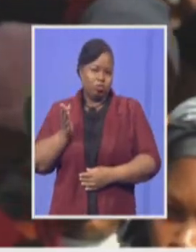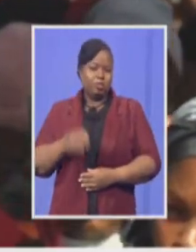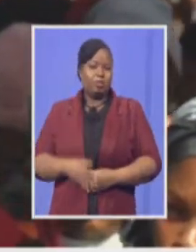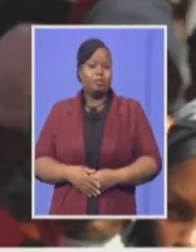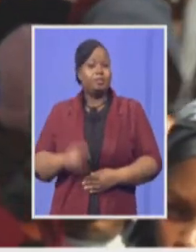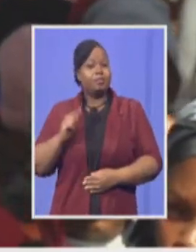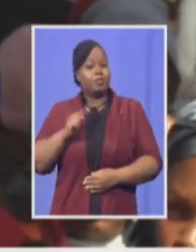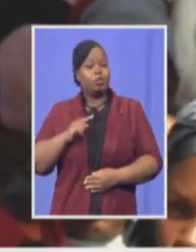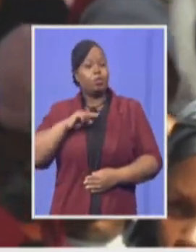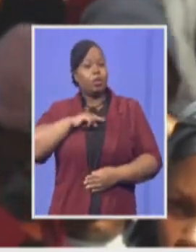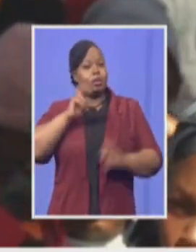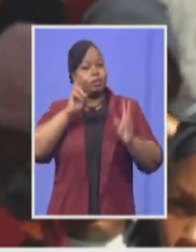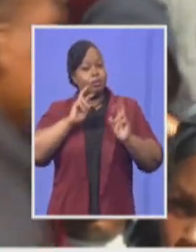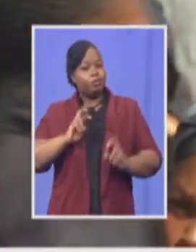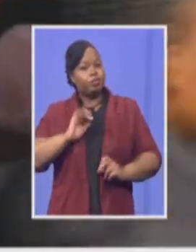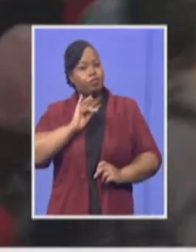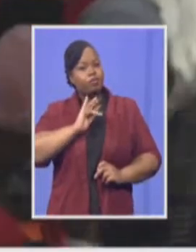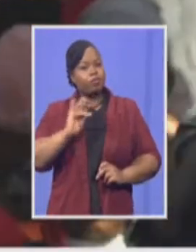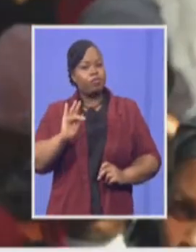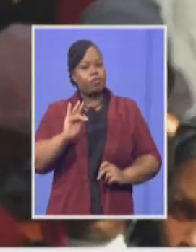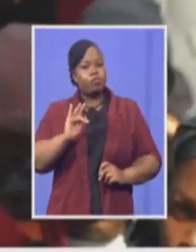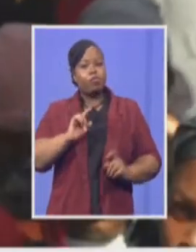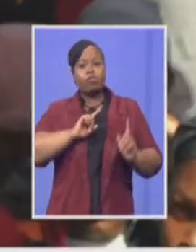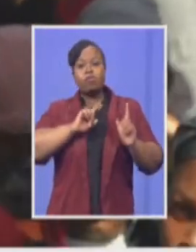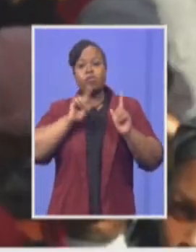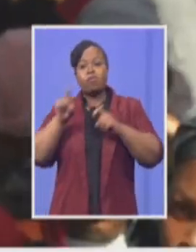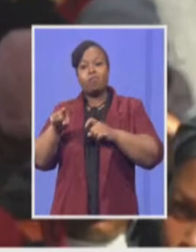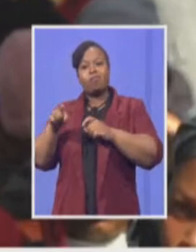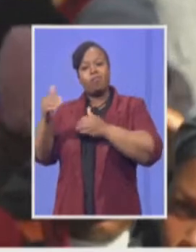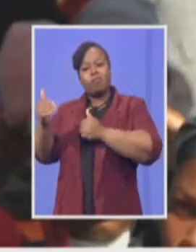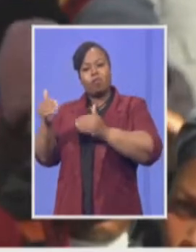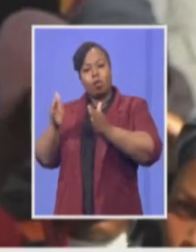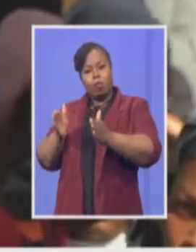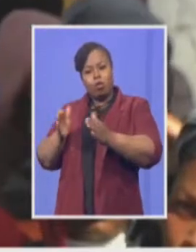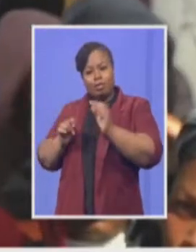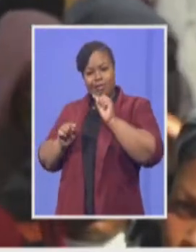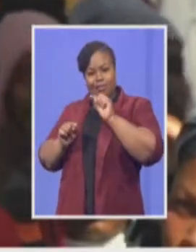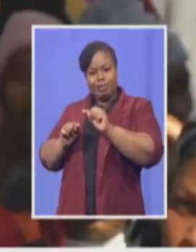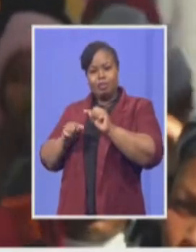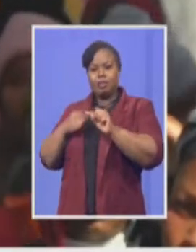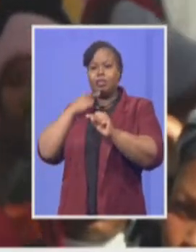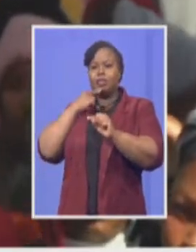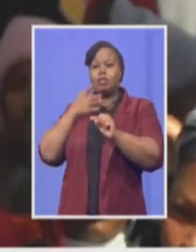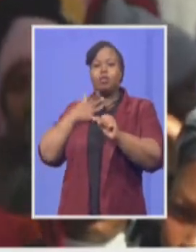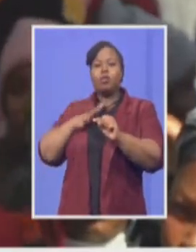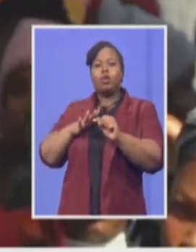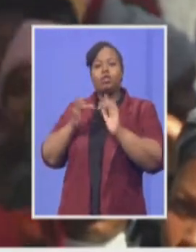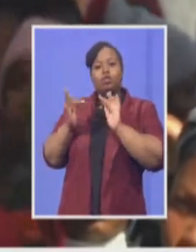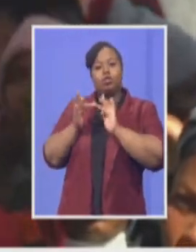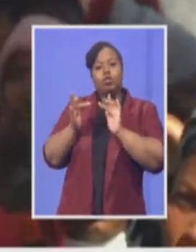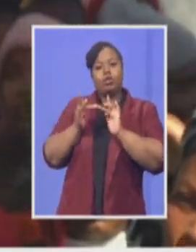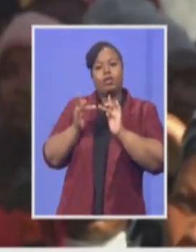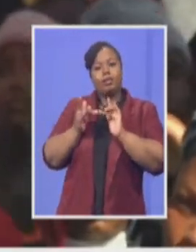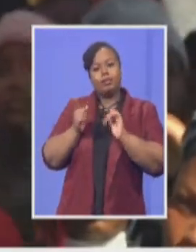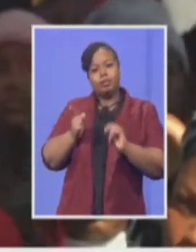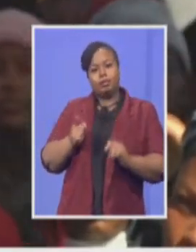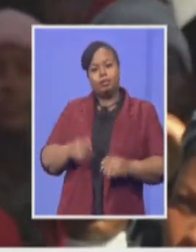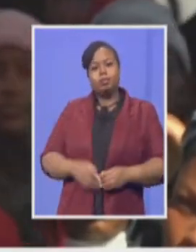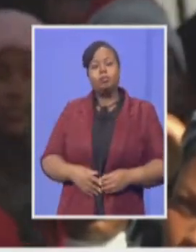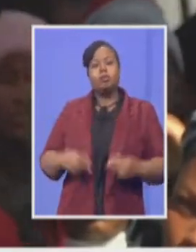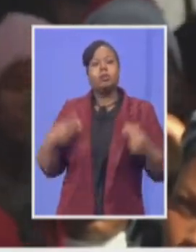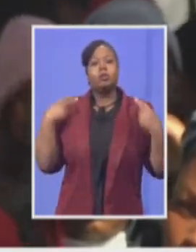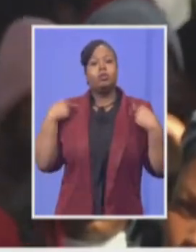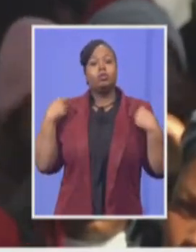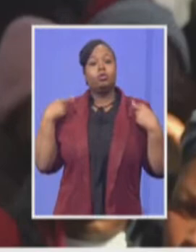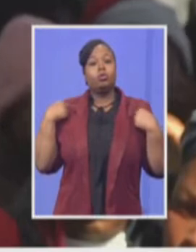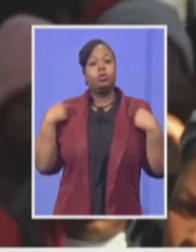njengoba banganagesi, they went kwi-box ngale bafuna ukwenzani ukuconnect. Ama-security